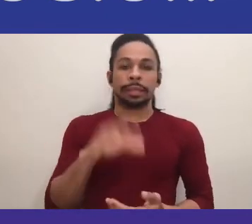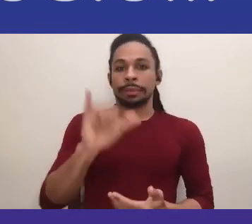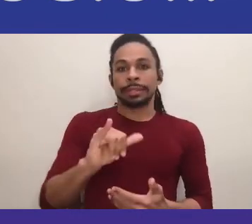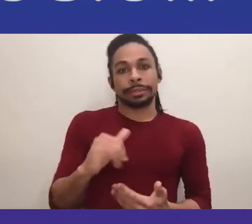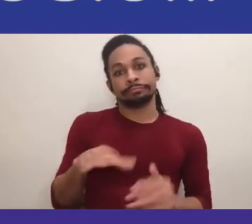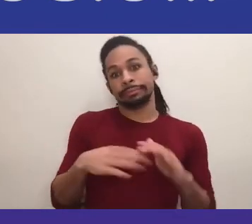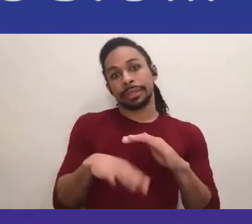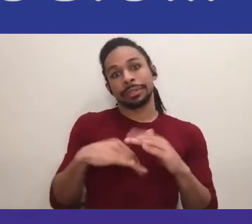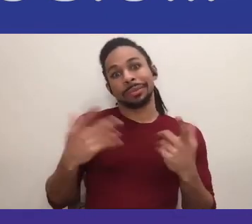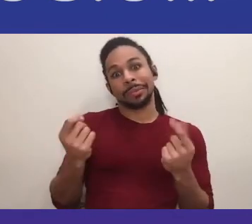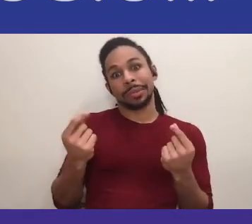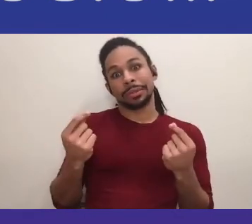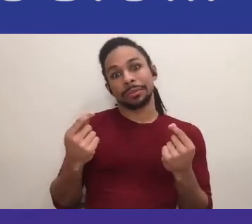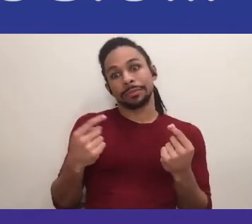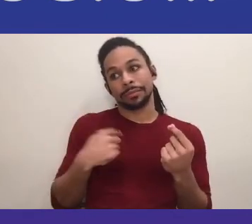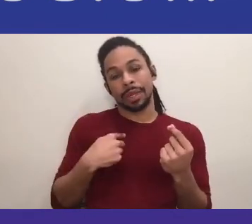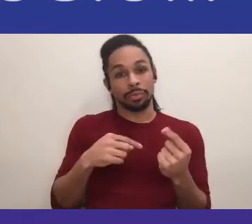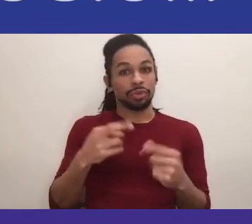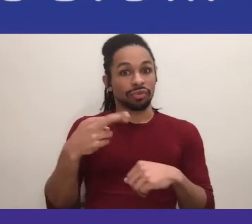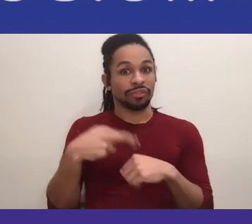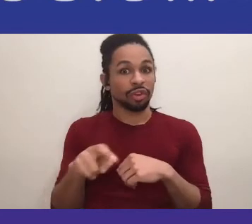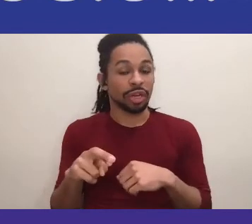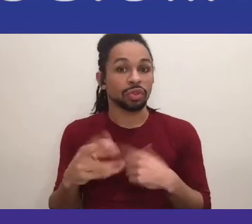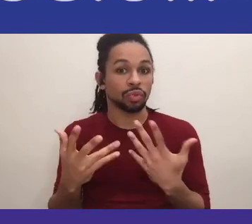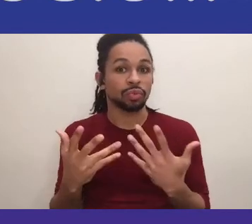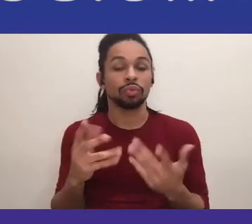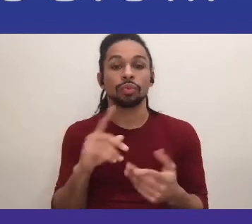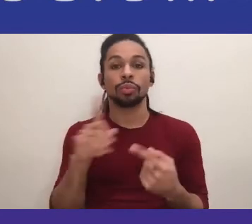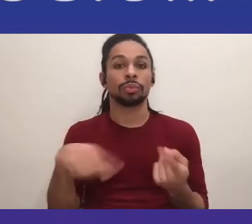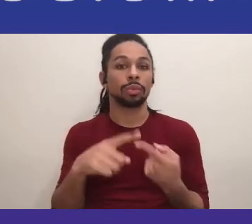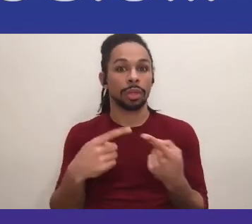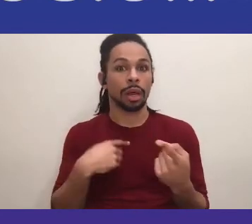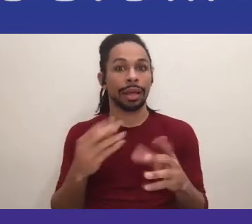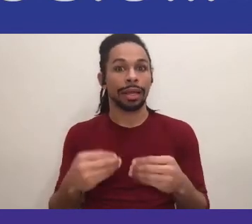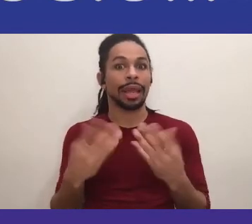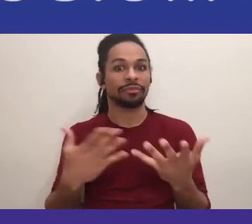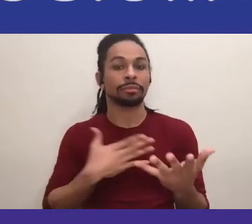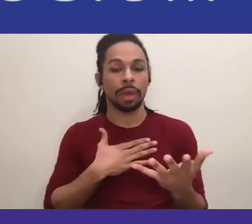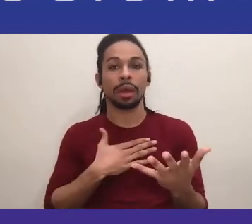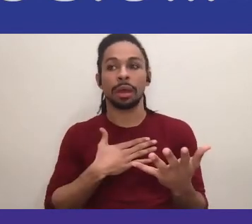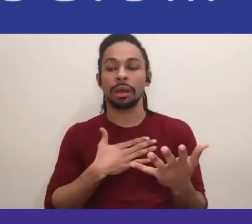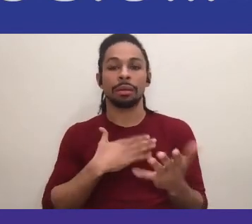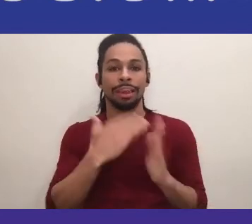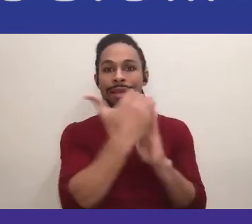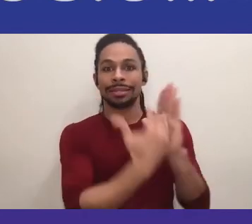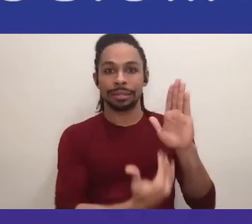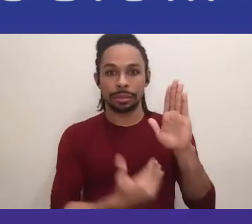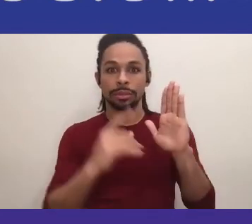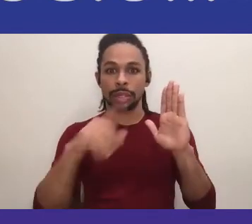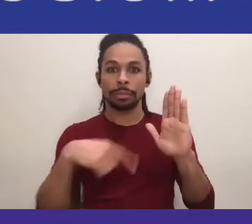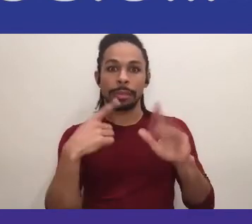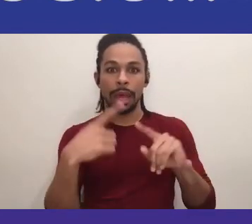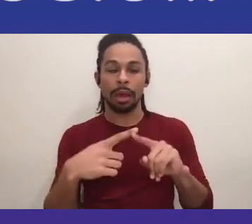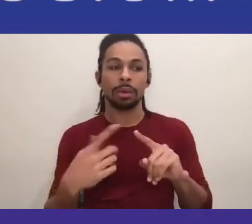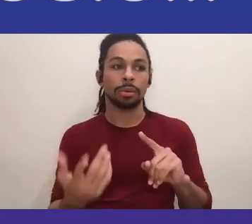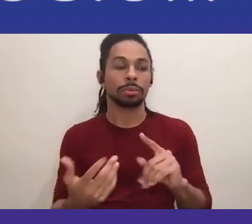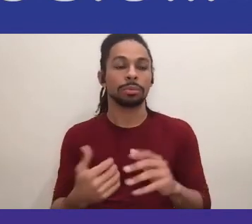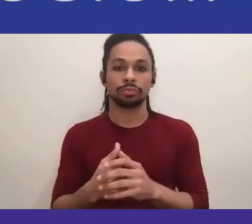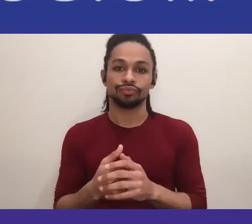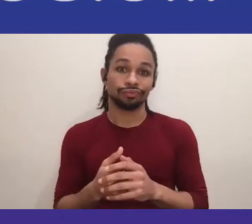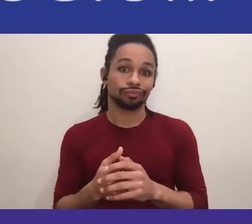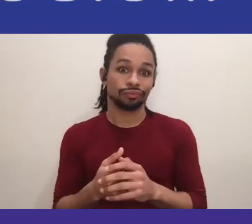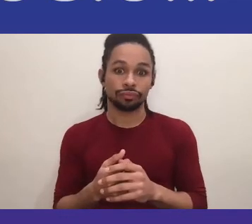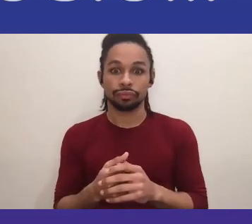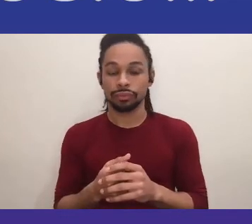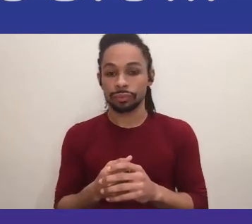was referring when I gave my list about pretty much, you